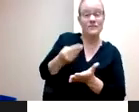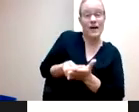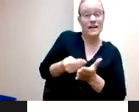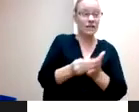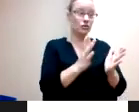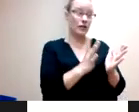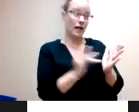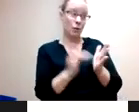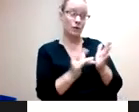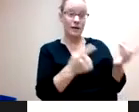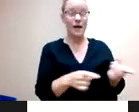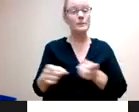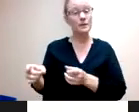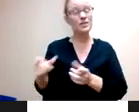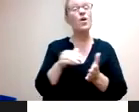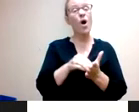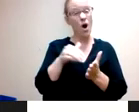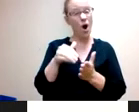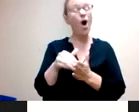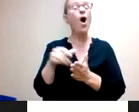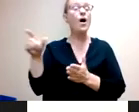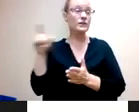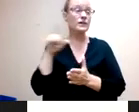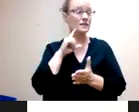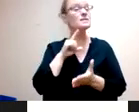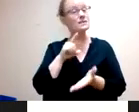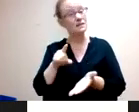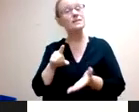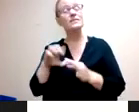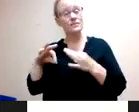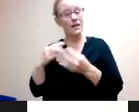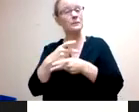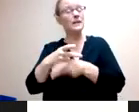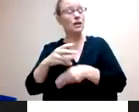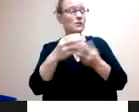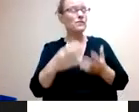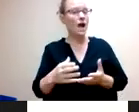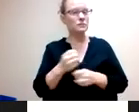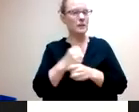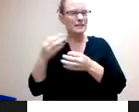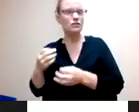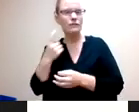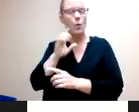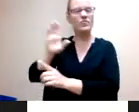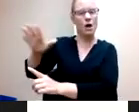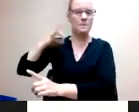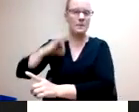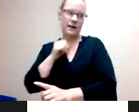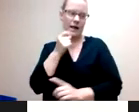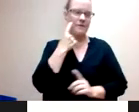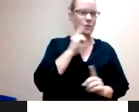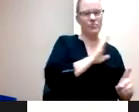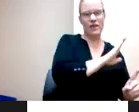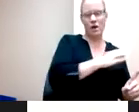family care providers are taking advantage of the older adult and make decision for their best interest, so to maintain more